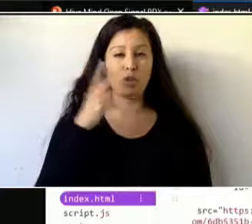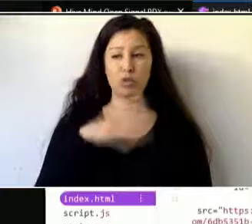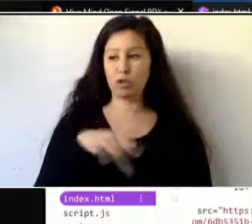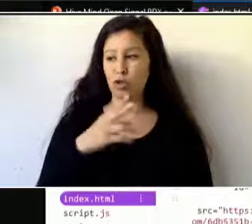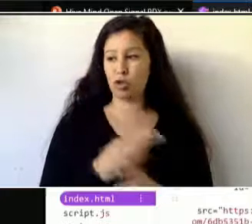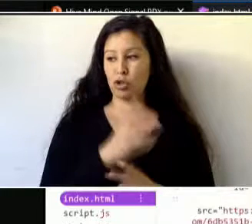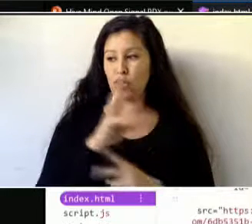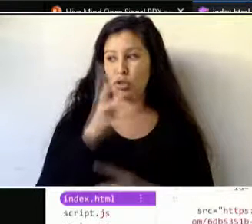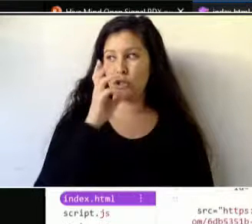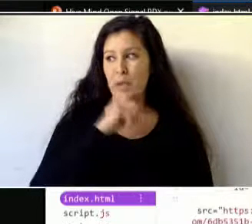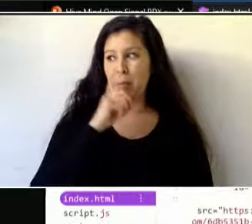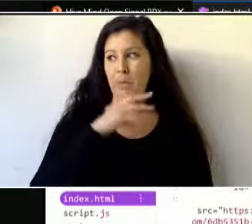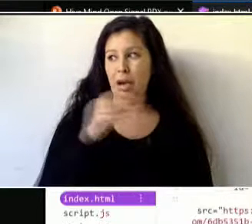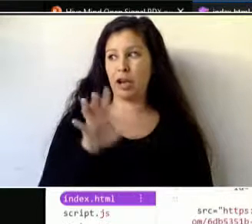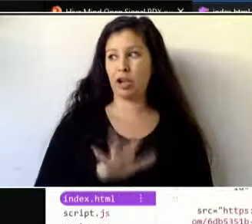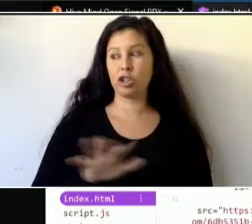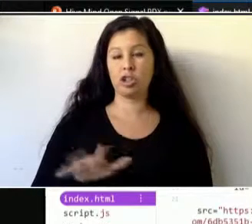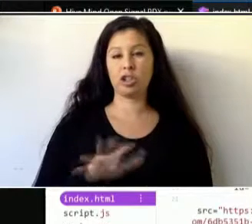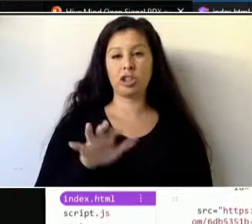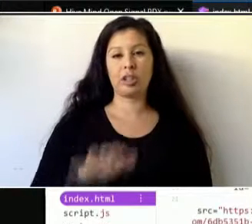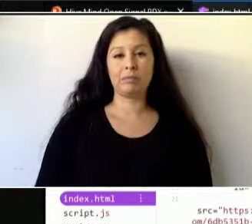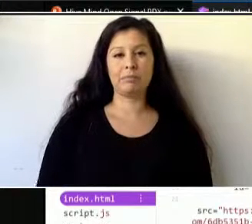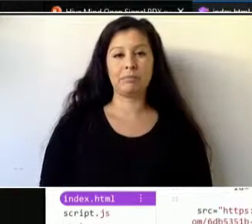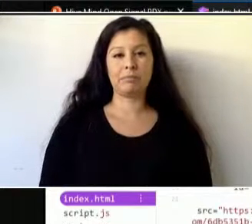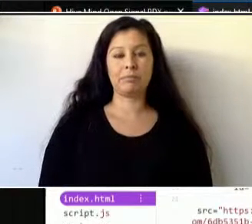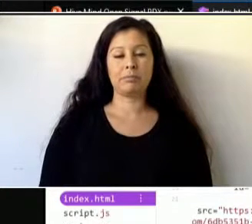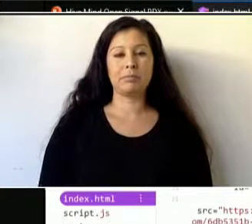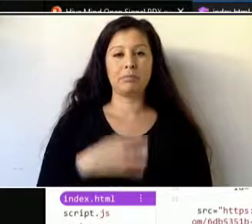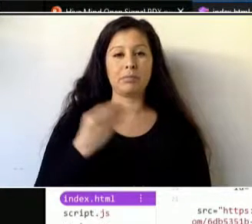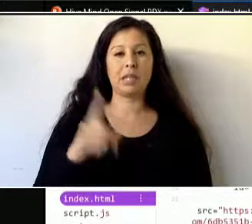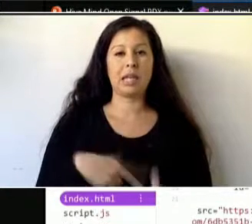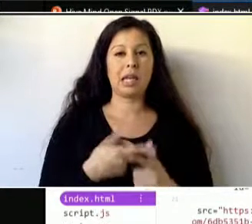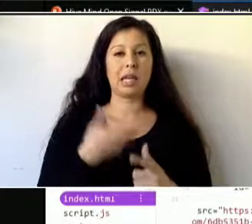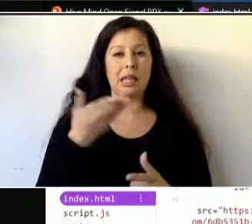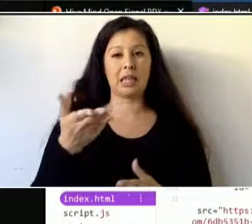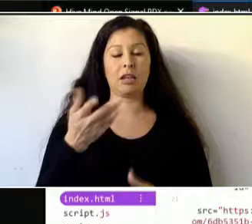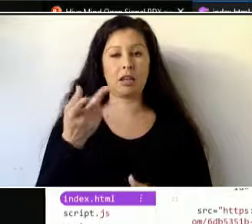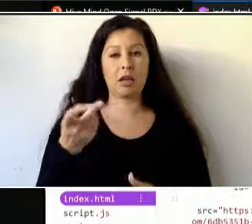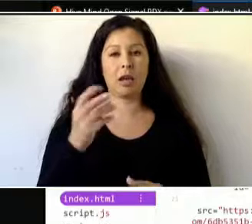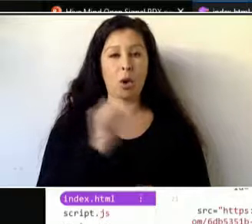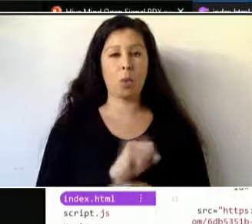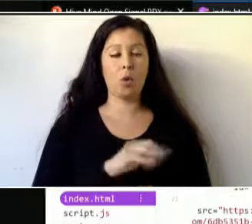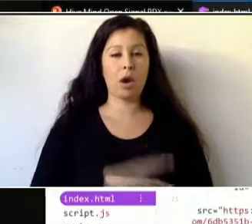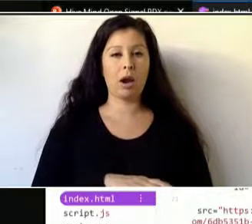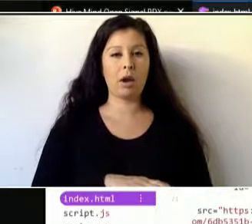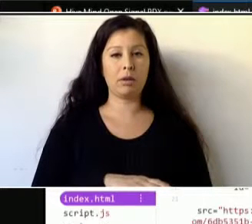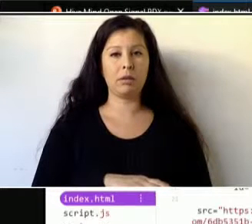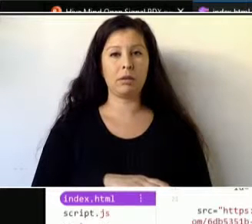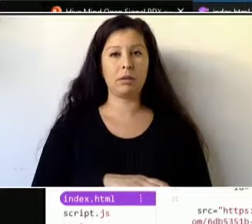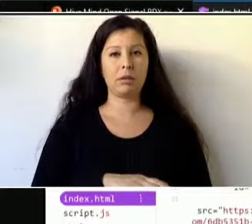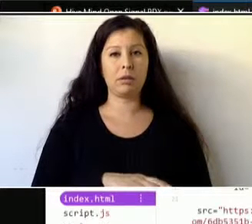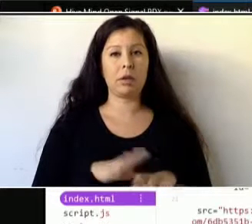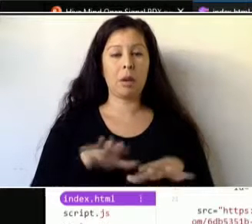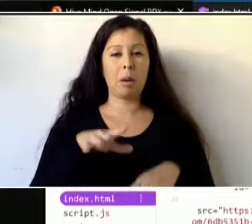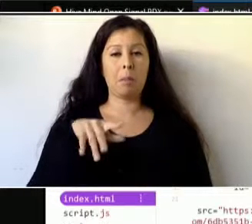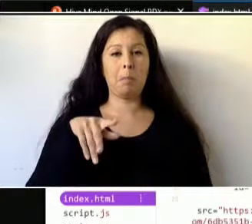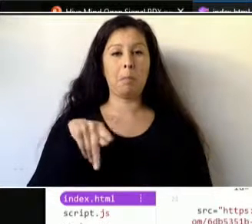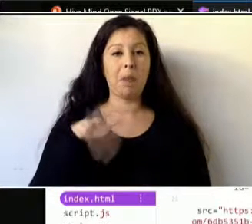around using your mouse and your cursor. And in here, this is, I'm working on a